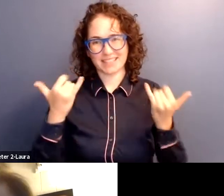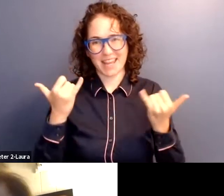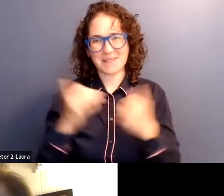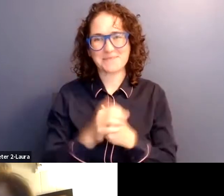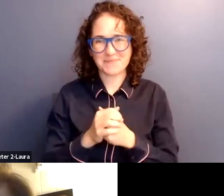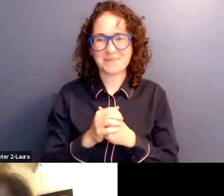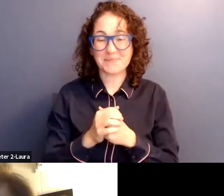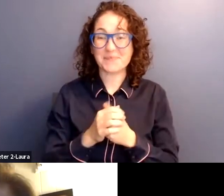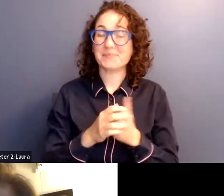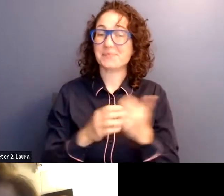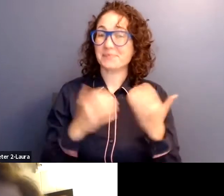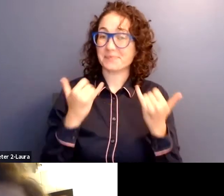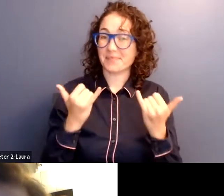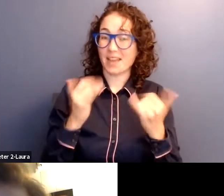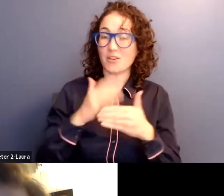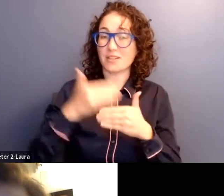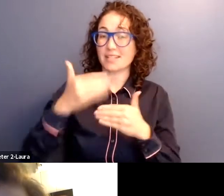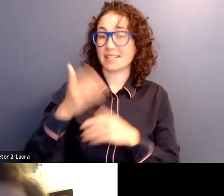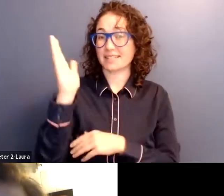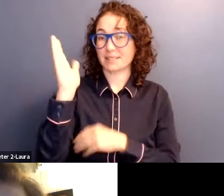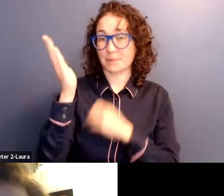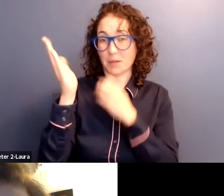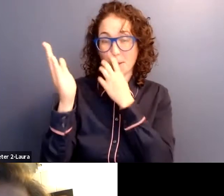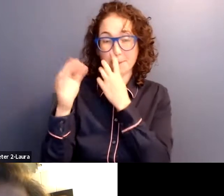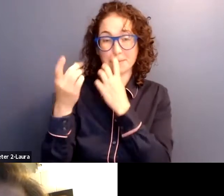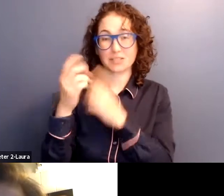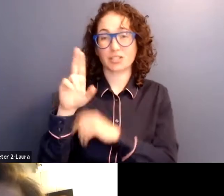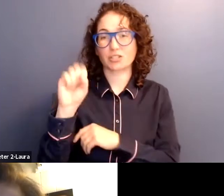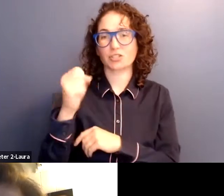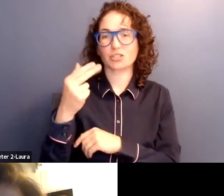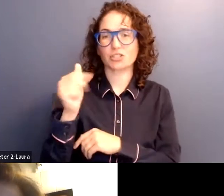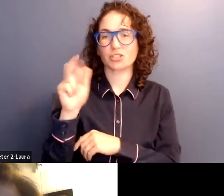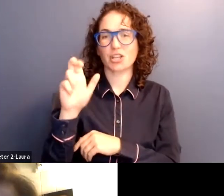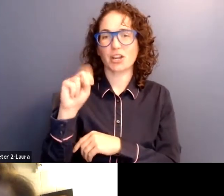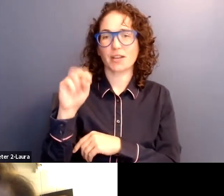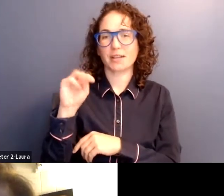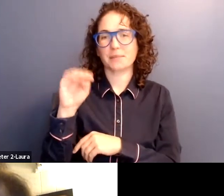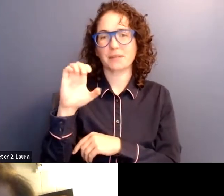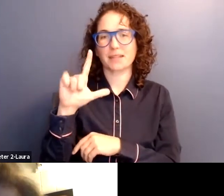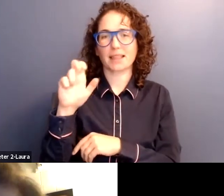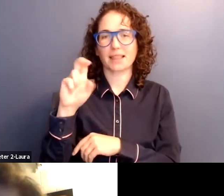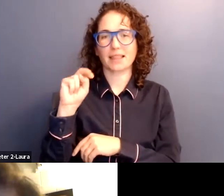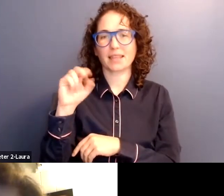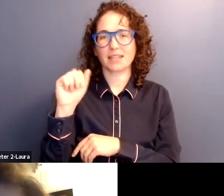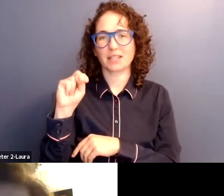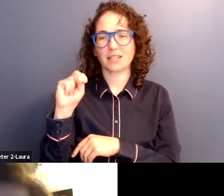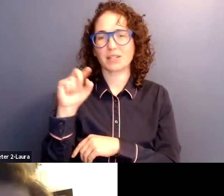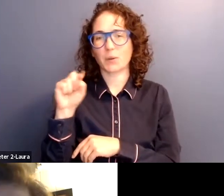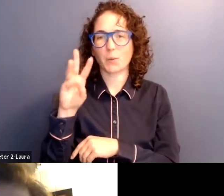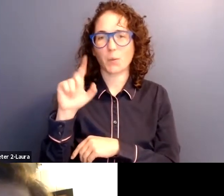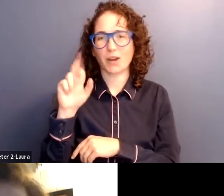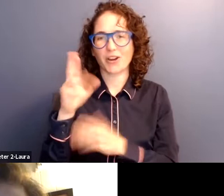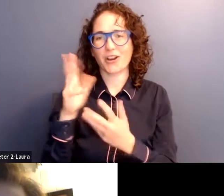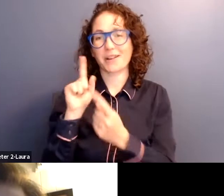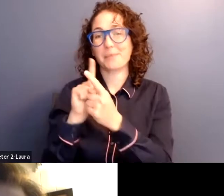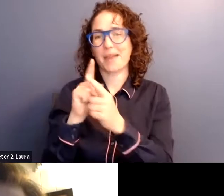So without further ado, our next speaker is Dr. Sharon McLennan Weir. I think you met her earlier in case you joined